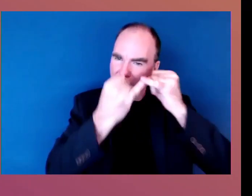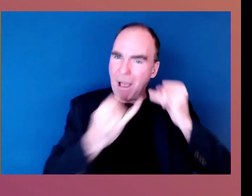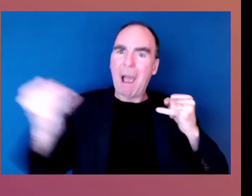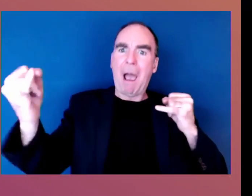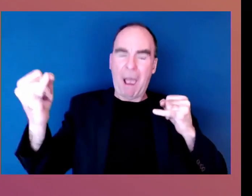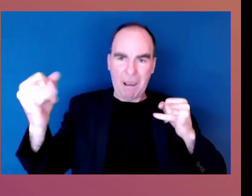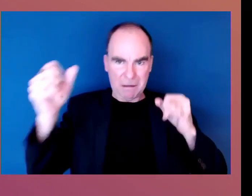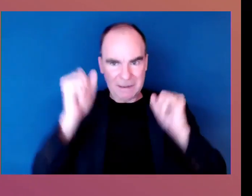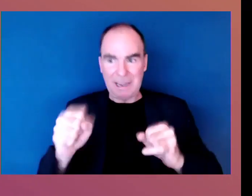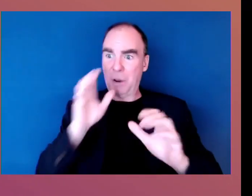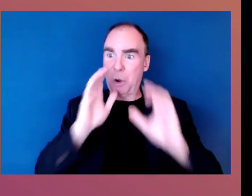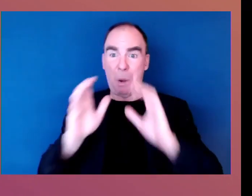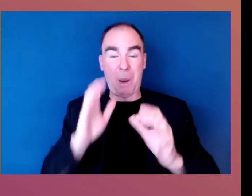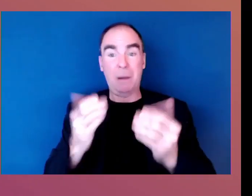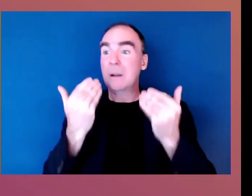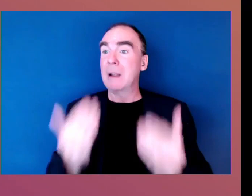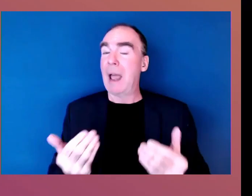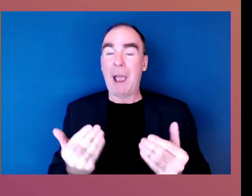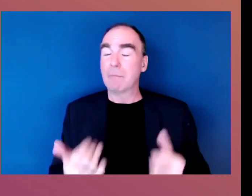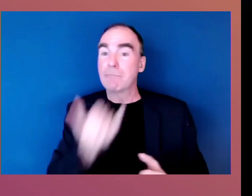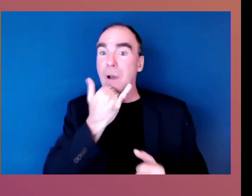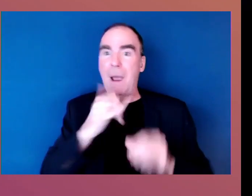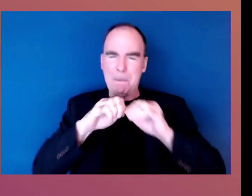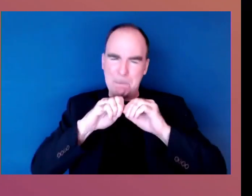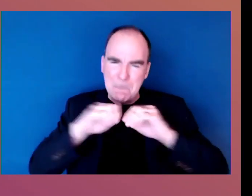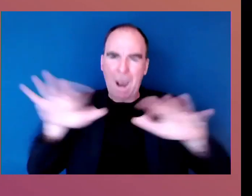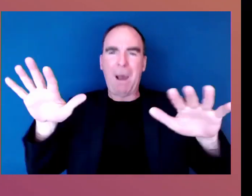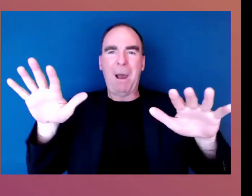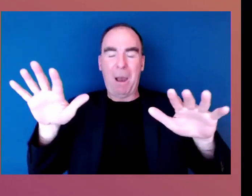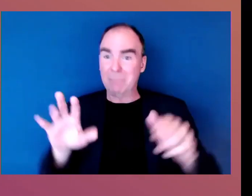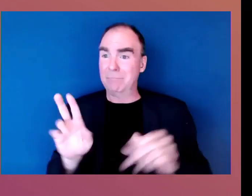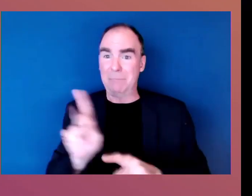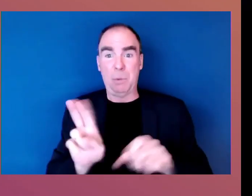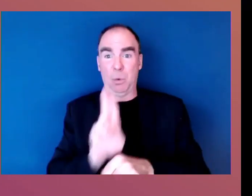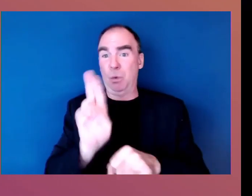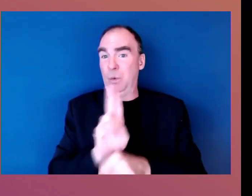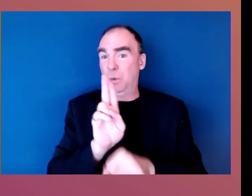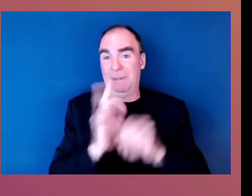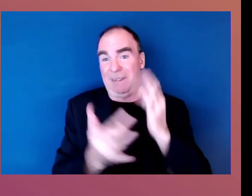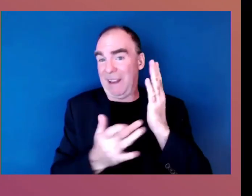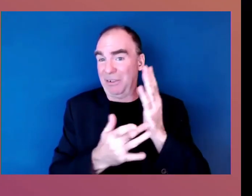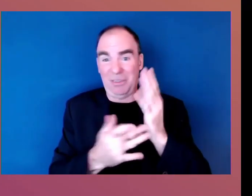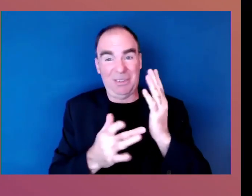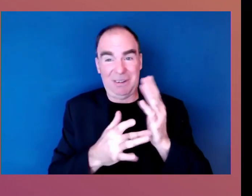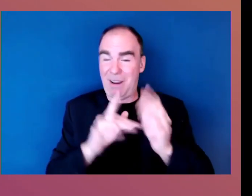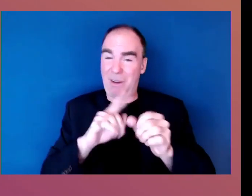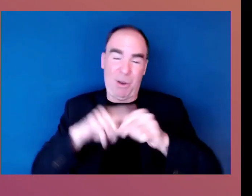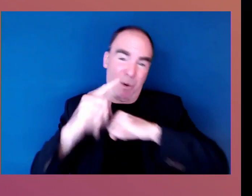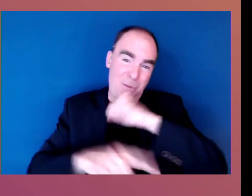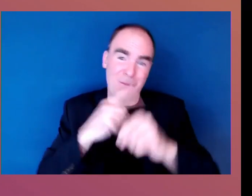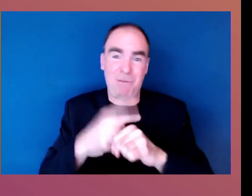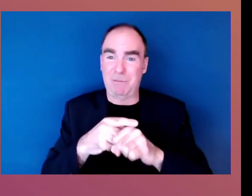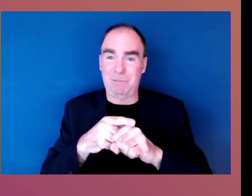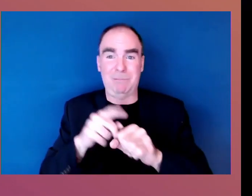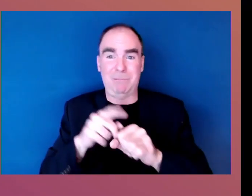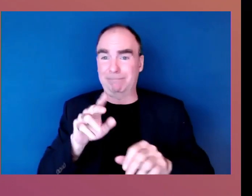be the mainstream and proved the importance of these technologies in our society. The next big